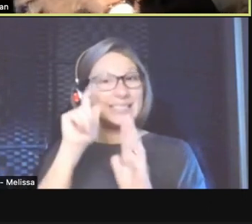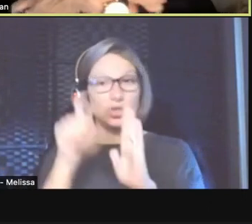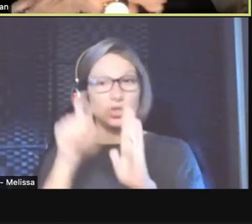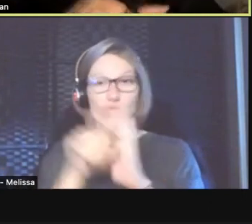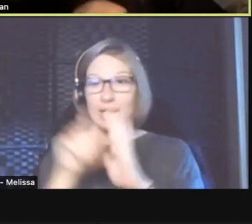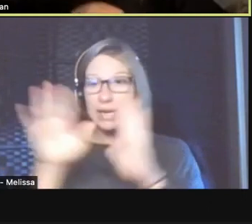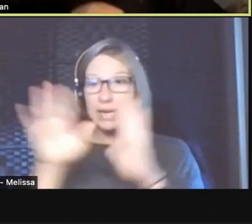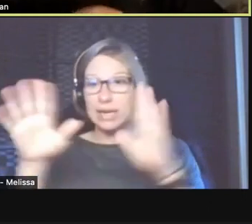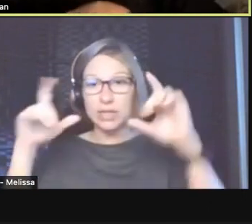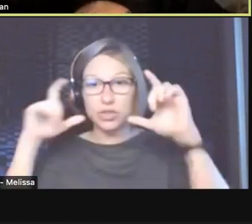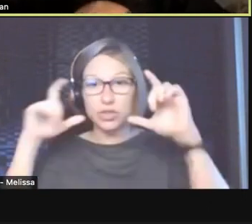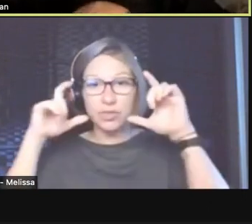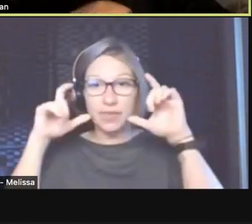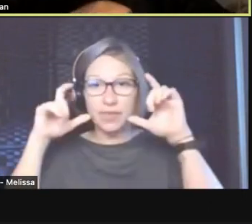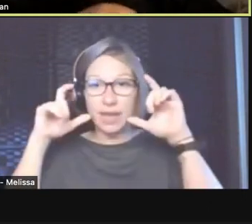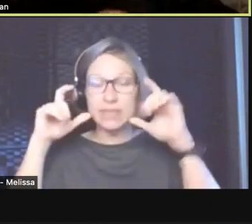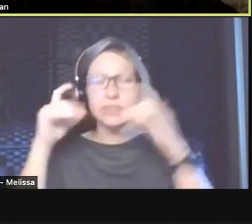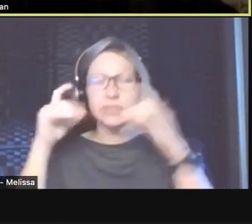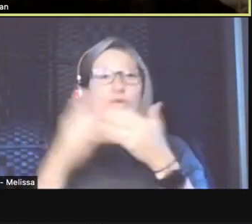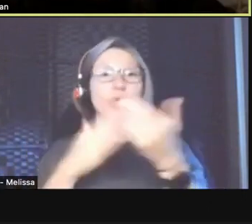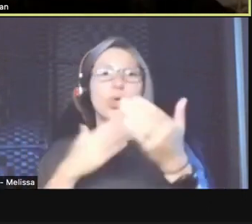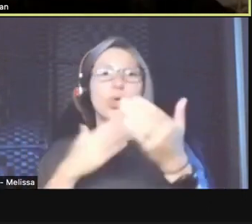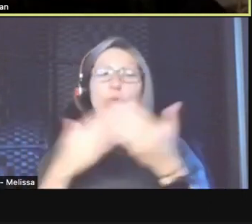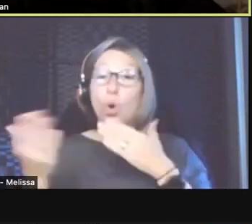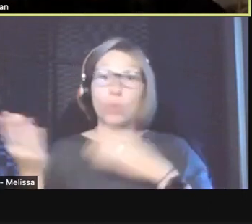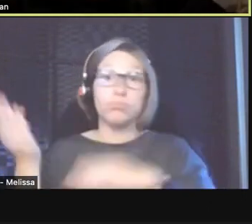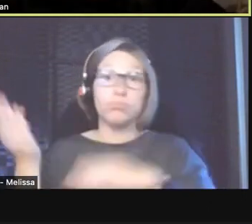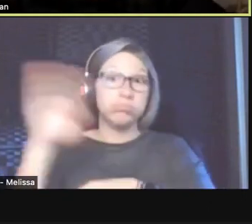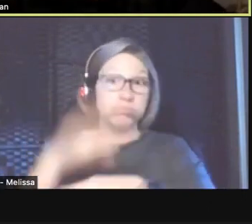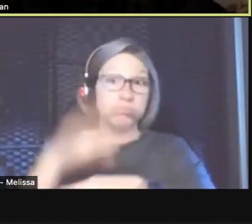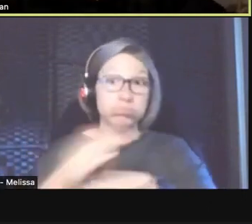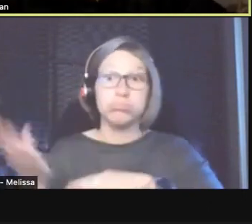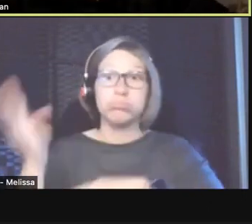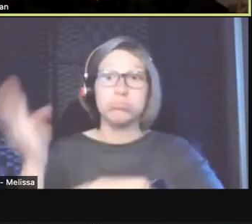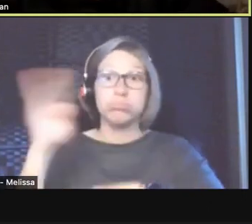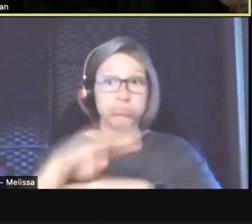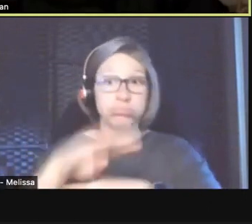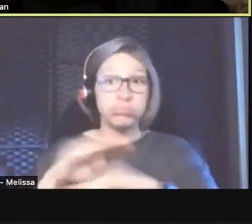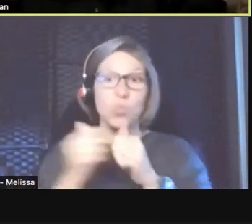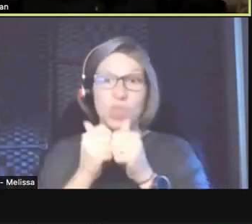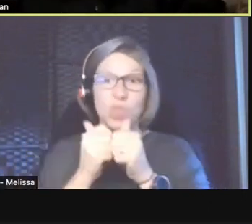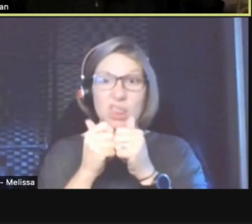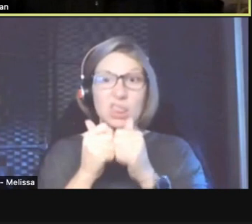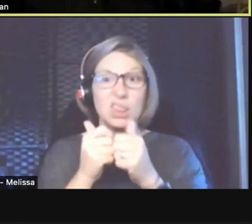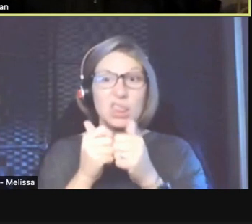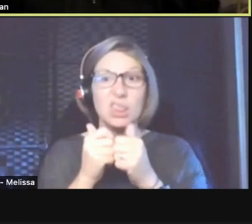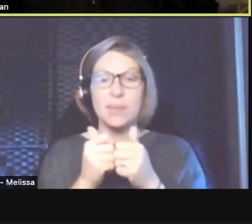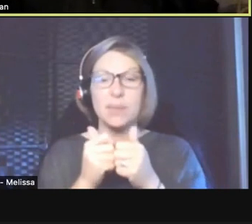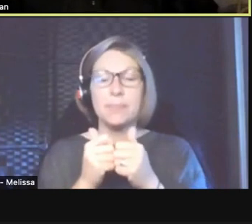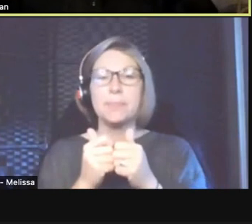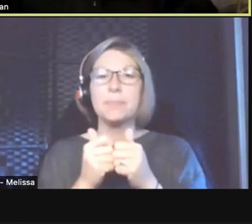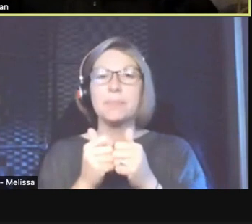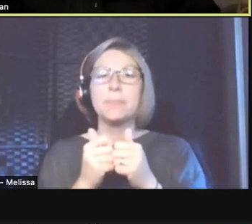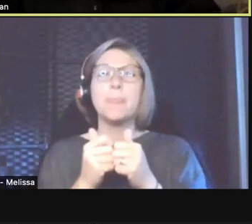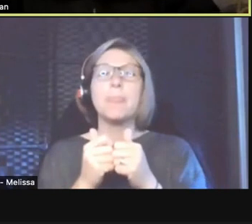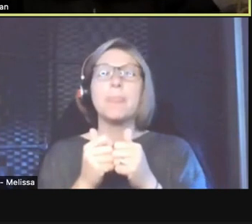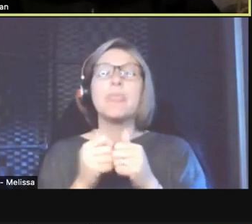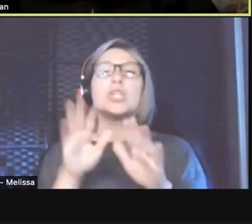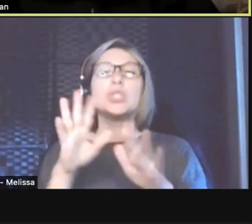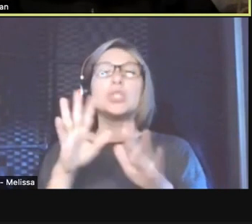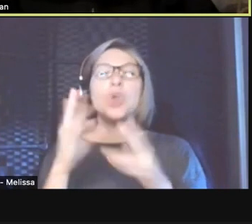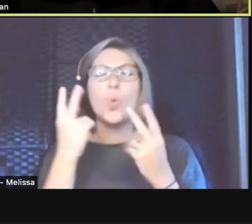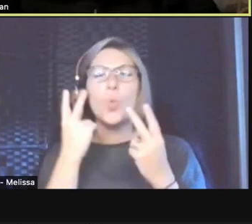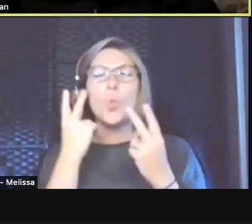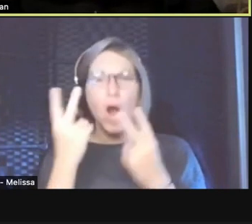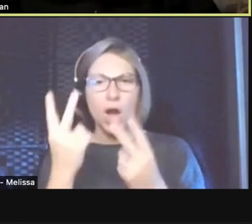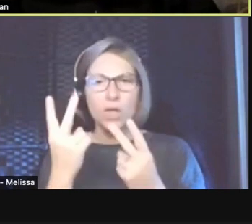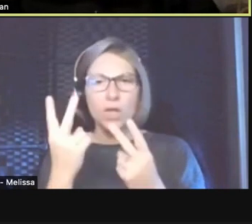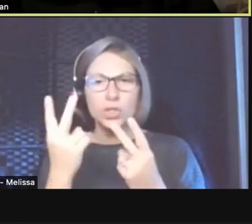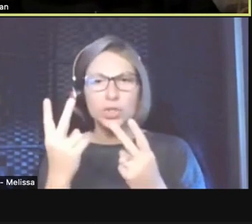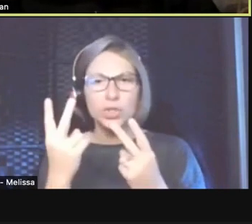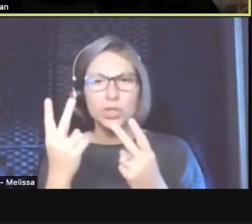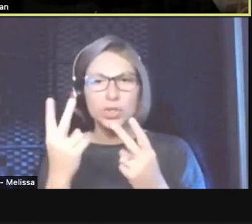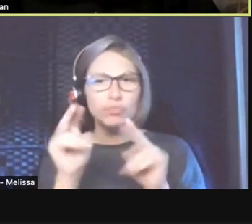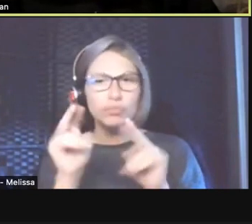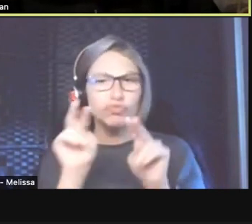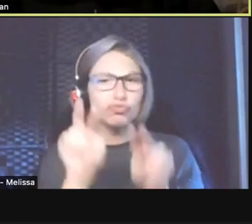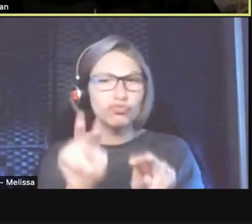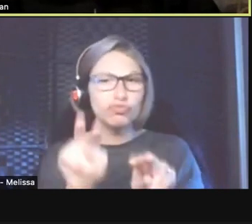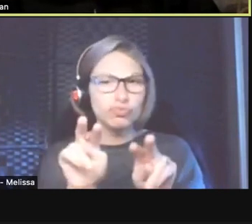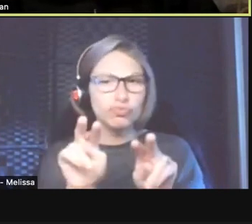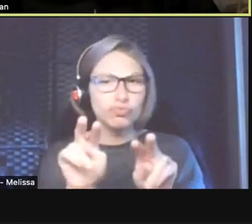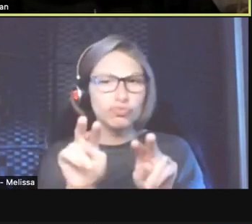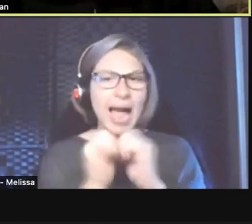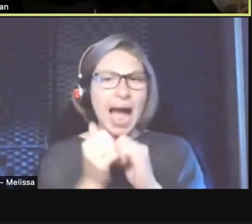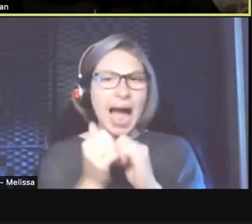faces, though they're with him all day, every day, one way or the other. And so watch how he goes about having his